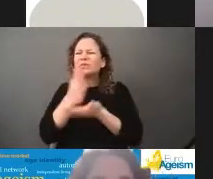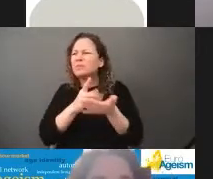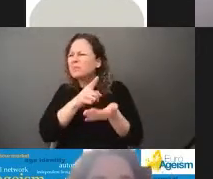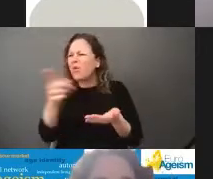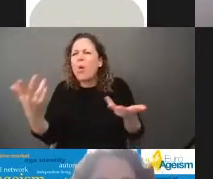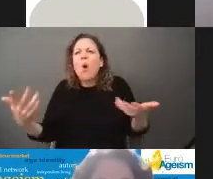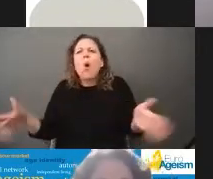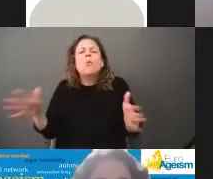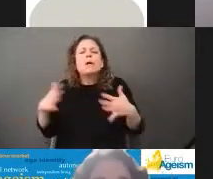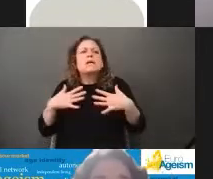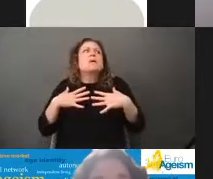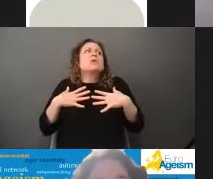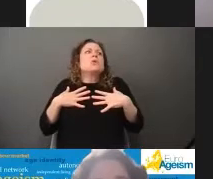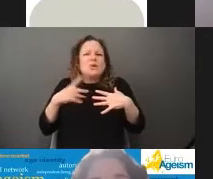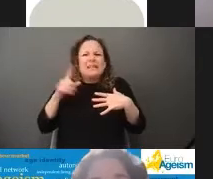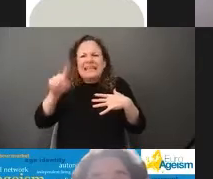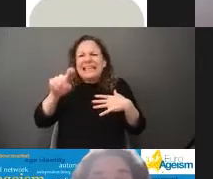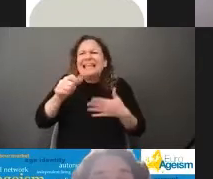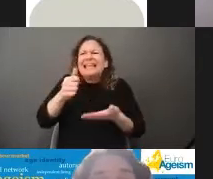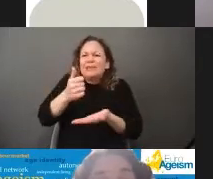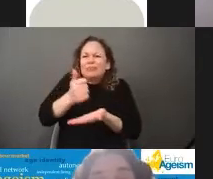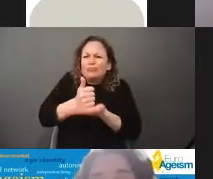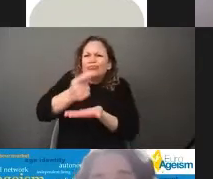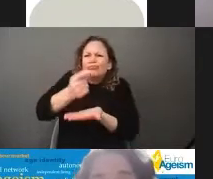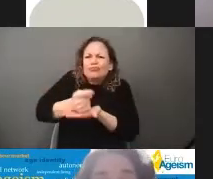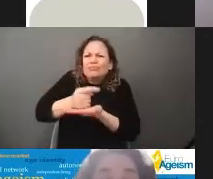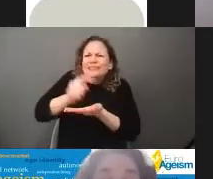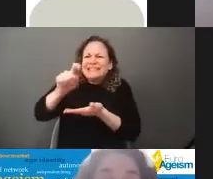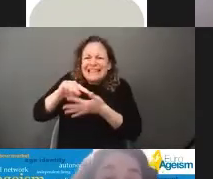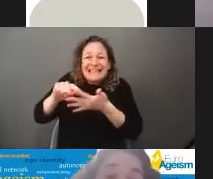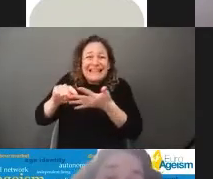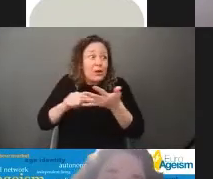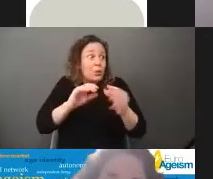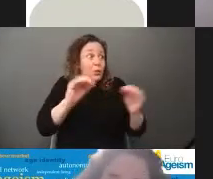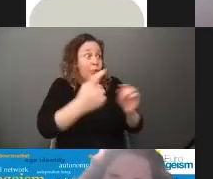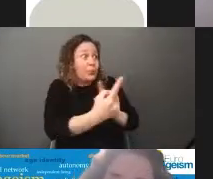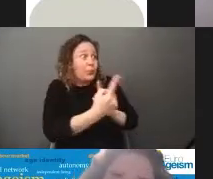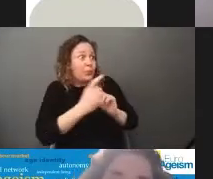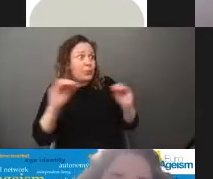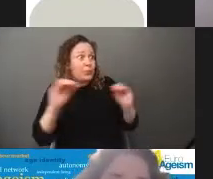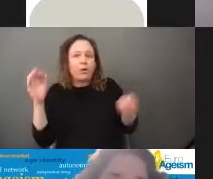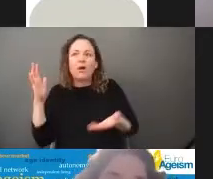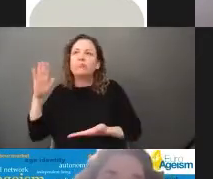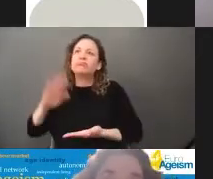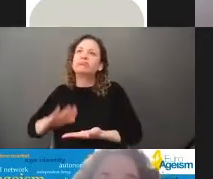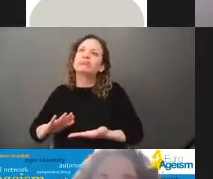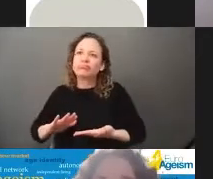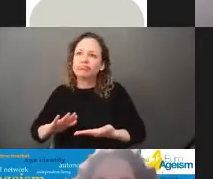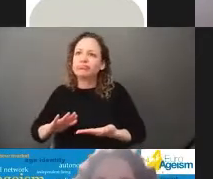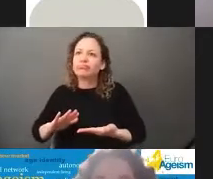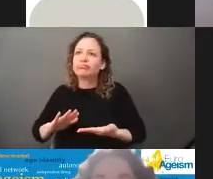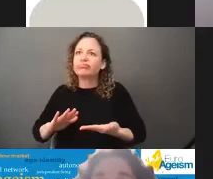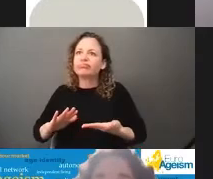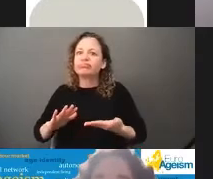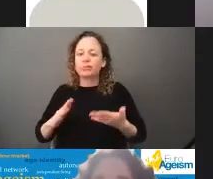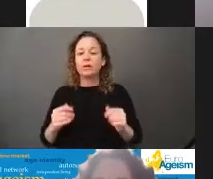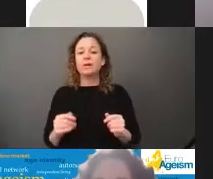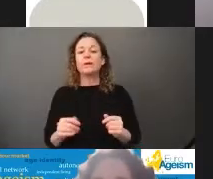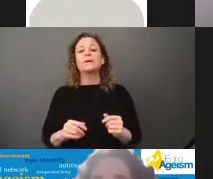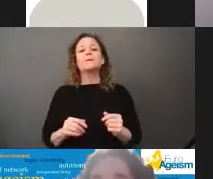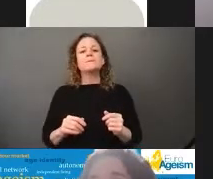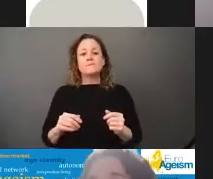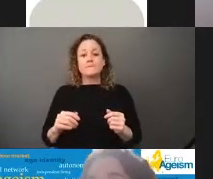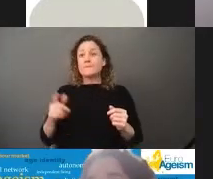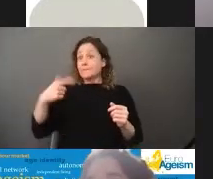before the pandemic. These family members reported an abrupt decline in their satisfaction and trust in these